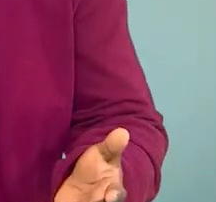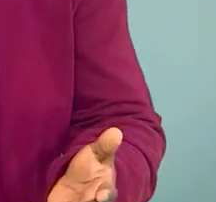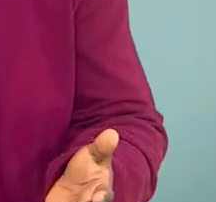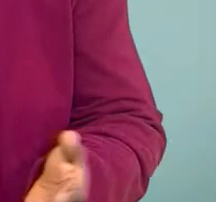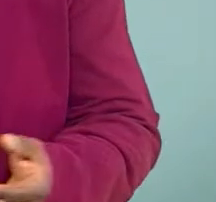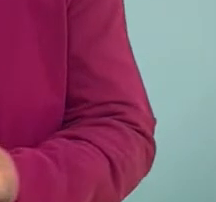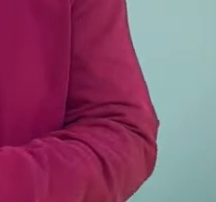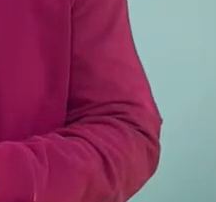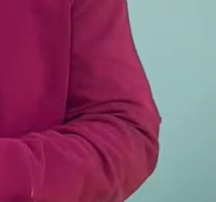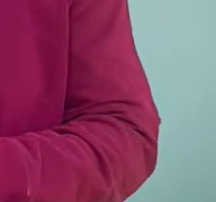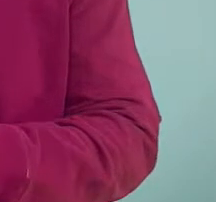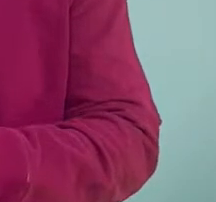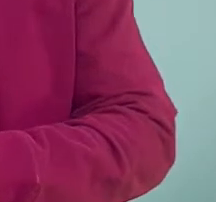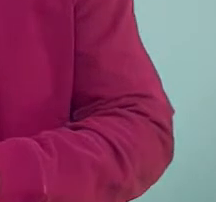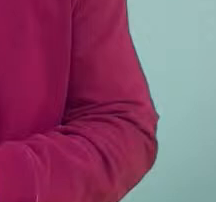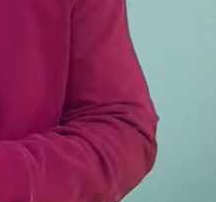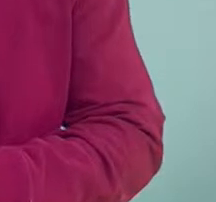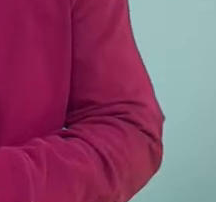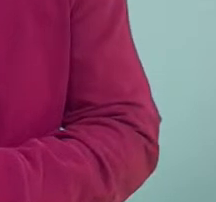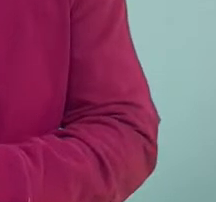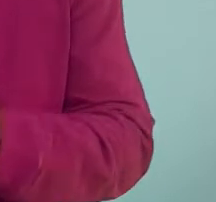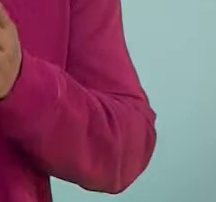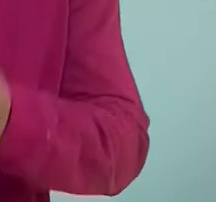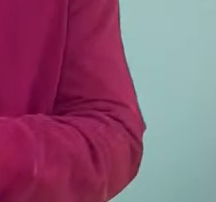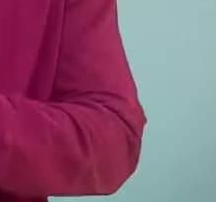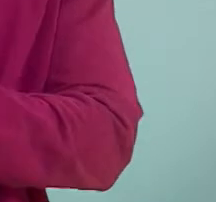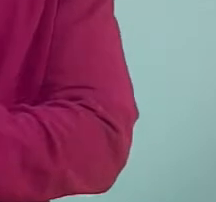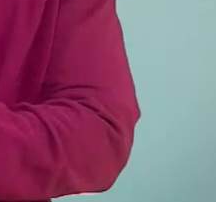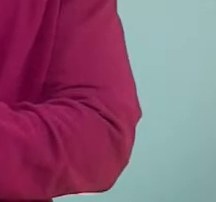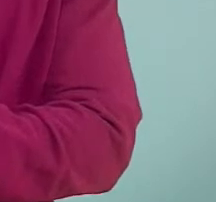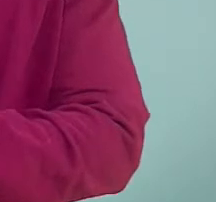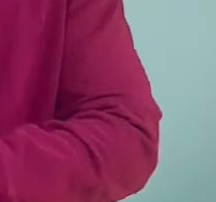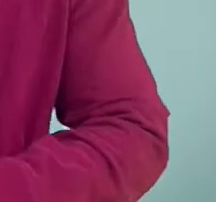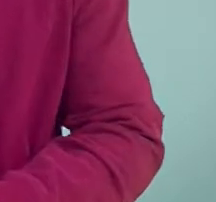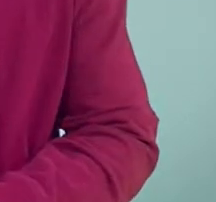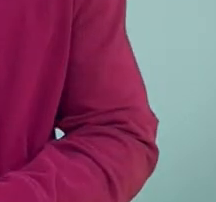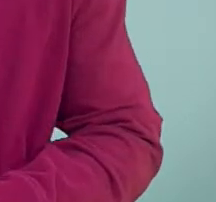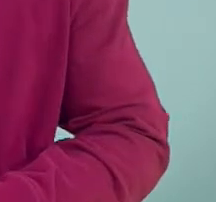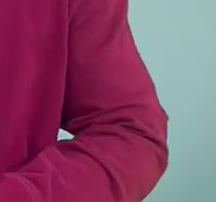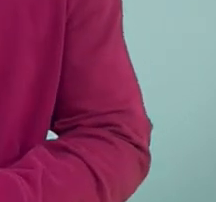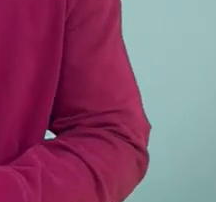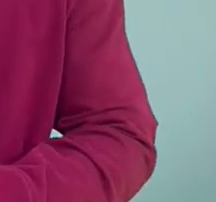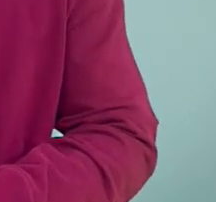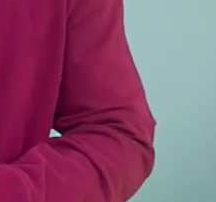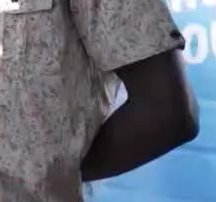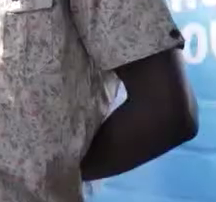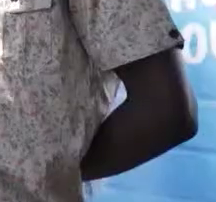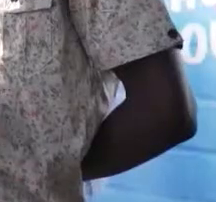In the show, we find out what young people say about gender equality in relationships.